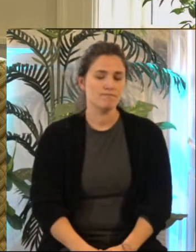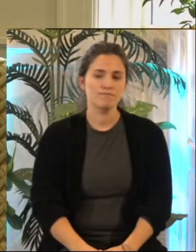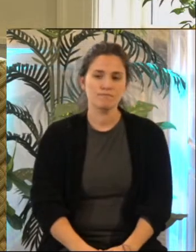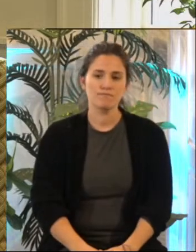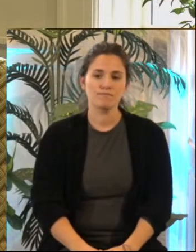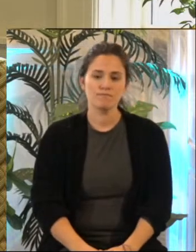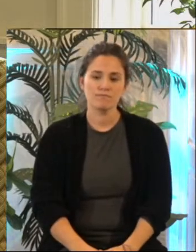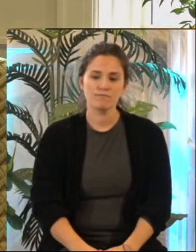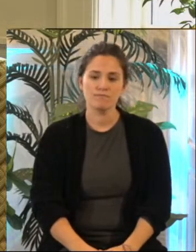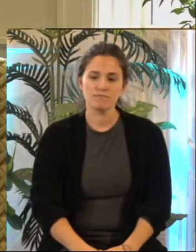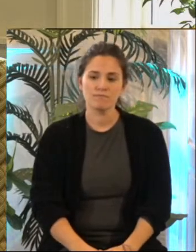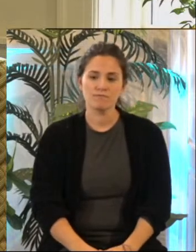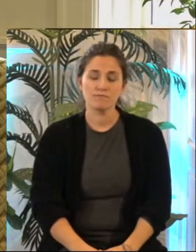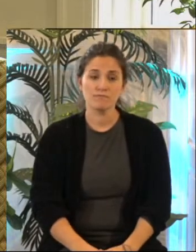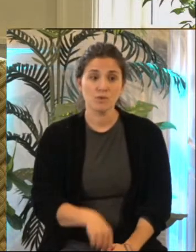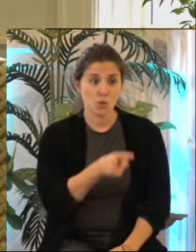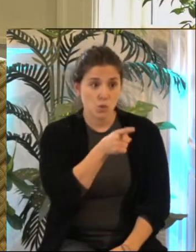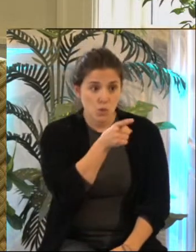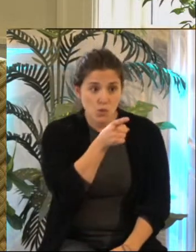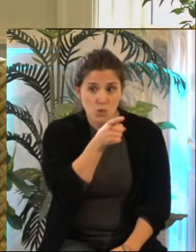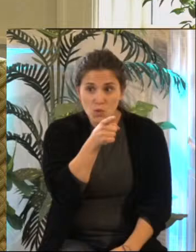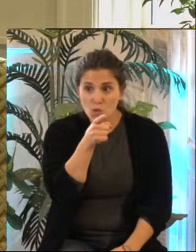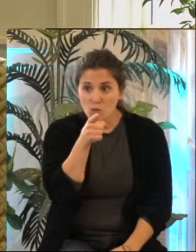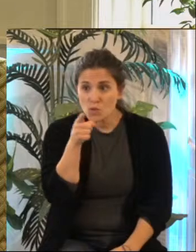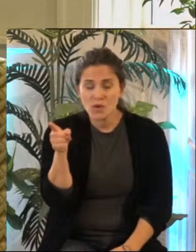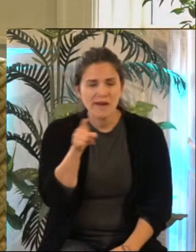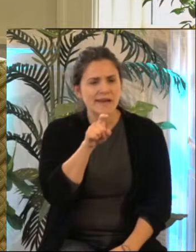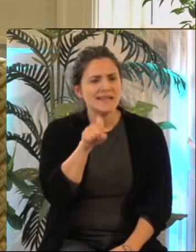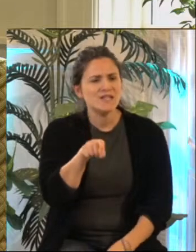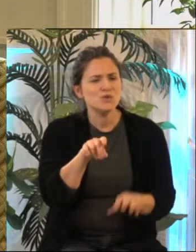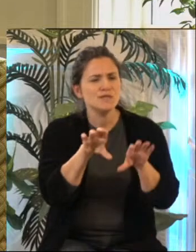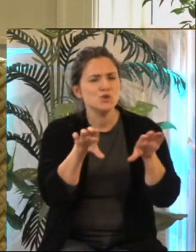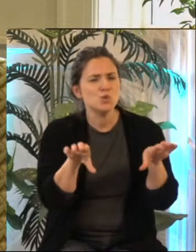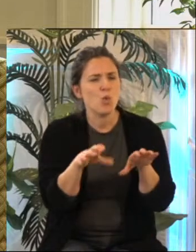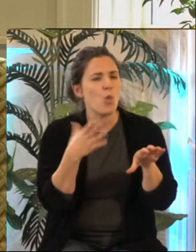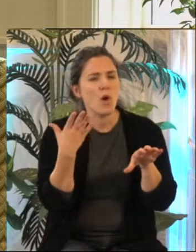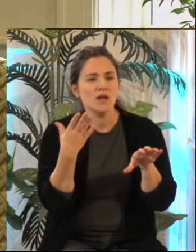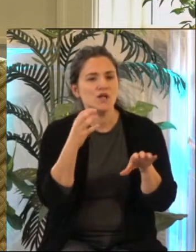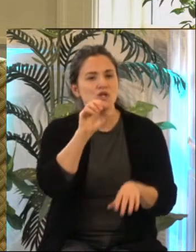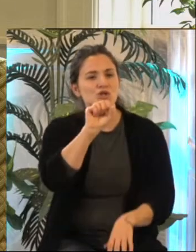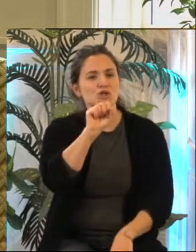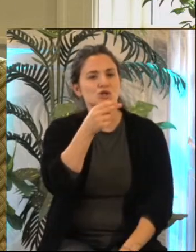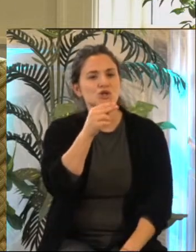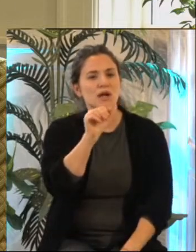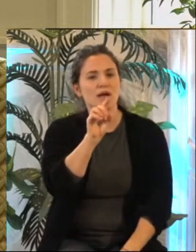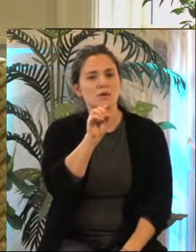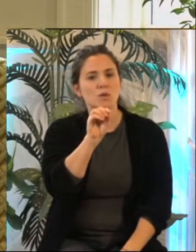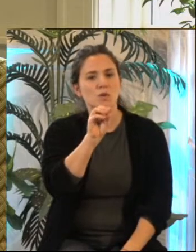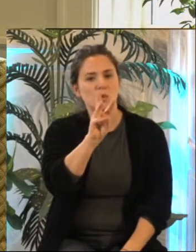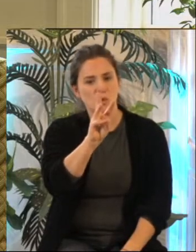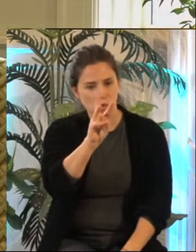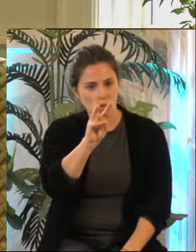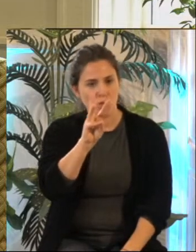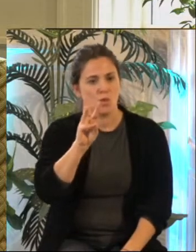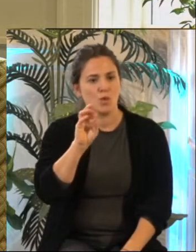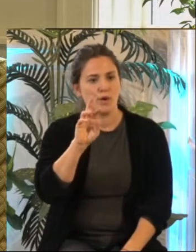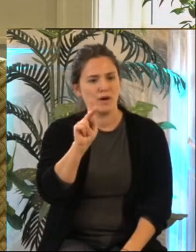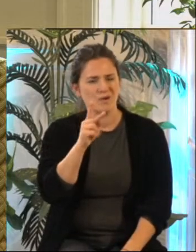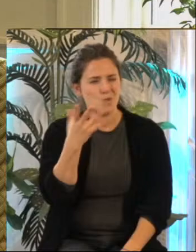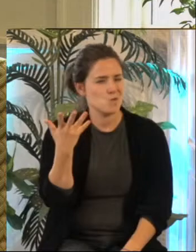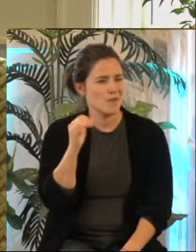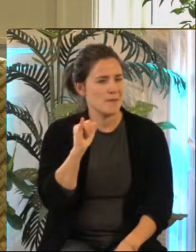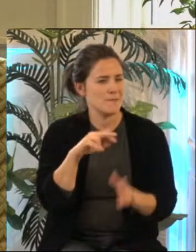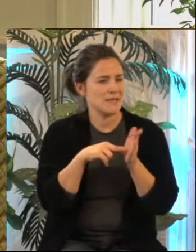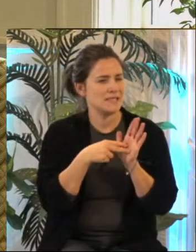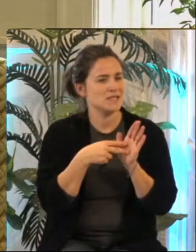We all need to be doing what's called shadow work. Okay, everyone has a shadow side.